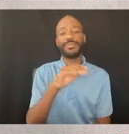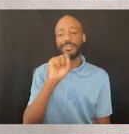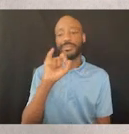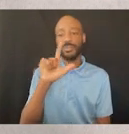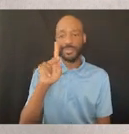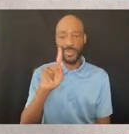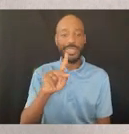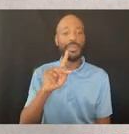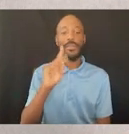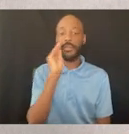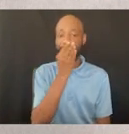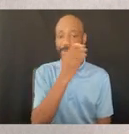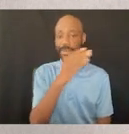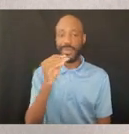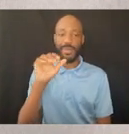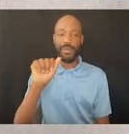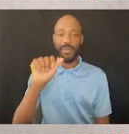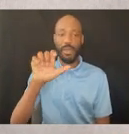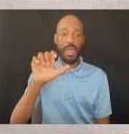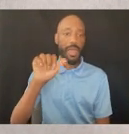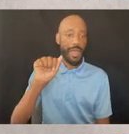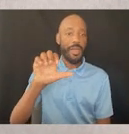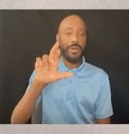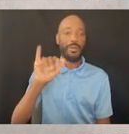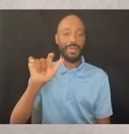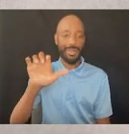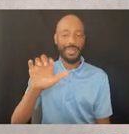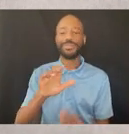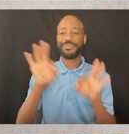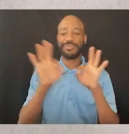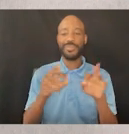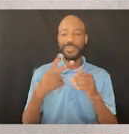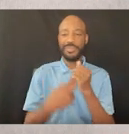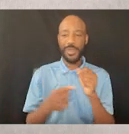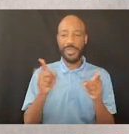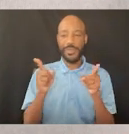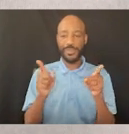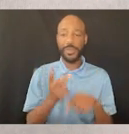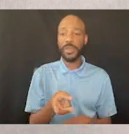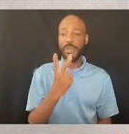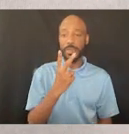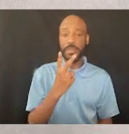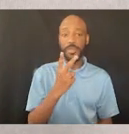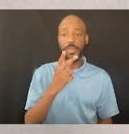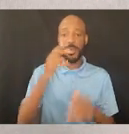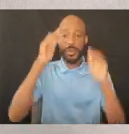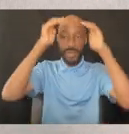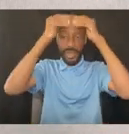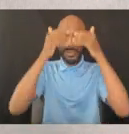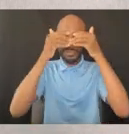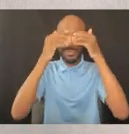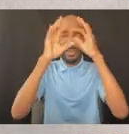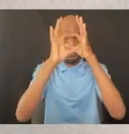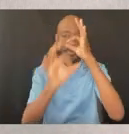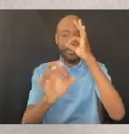Describing these pieces, there are two eye masks with elongated noses. One of them is painted gold and blue, and the other